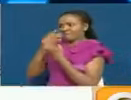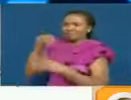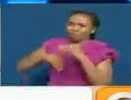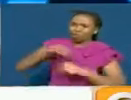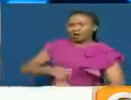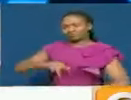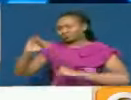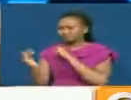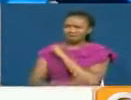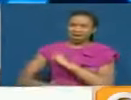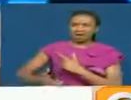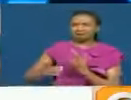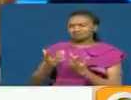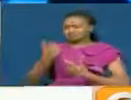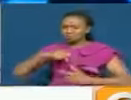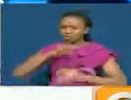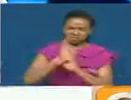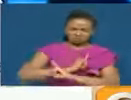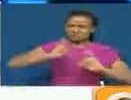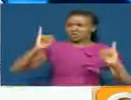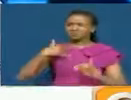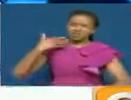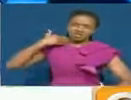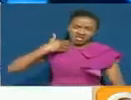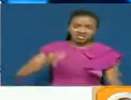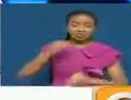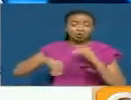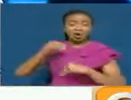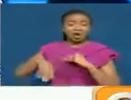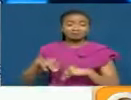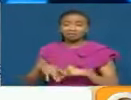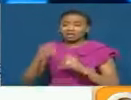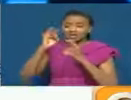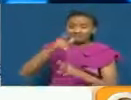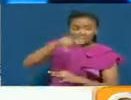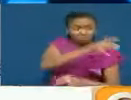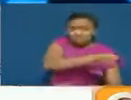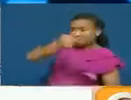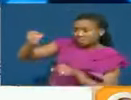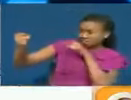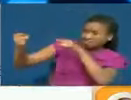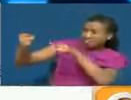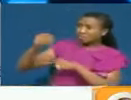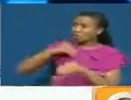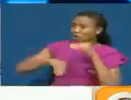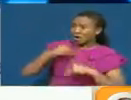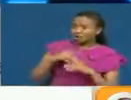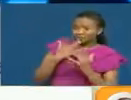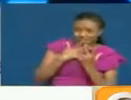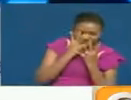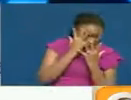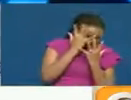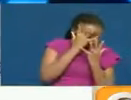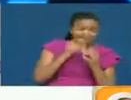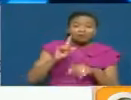We want the world to know we are not corrupt. We hate it. Everyone who is caught in corruption cases covers their face when they are